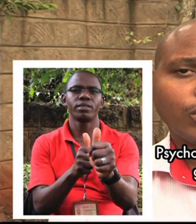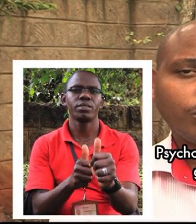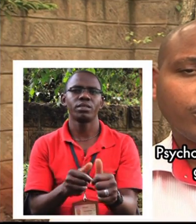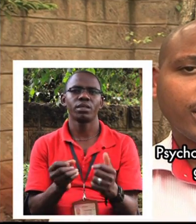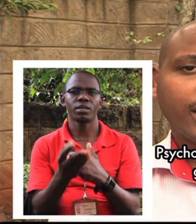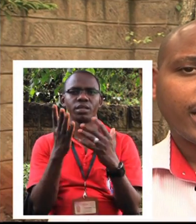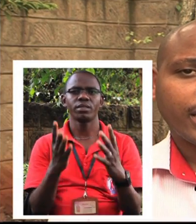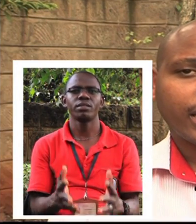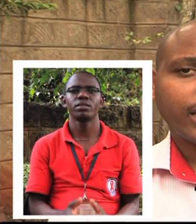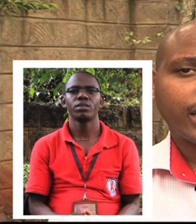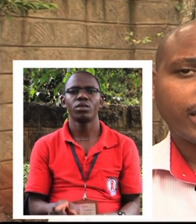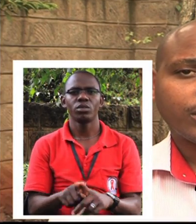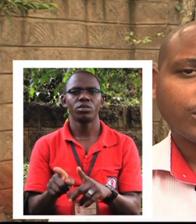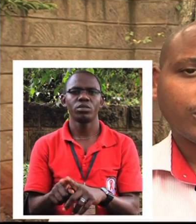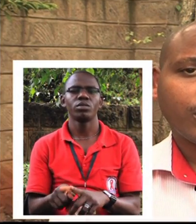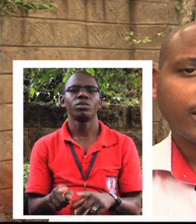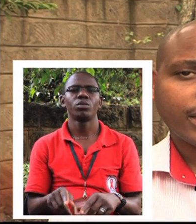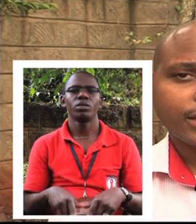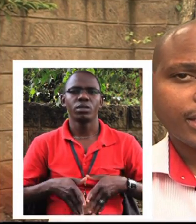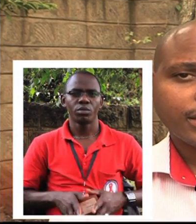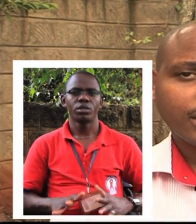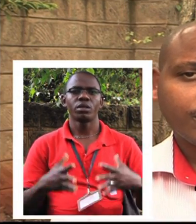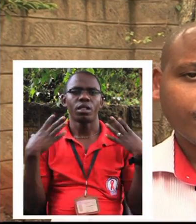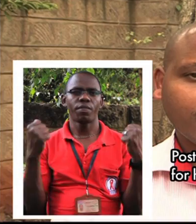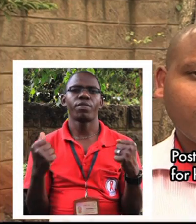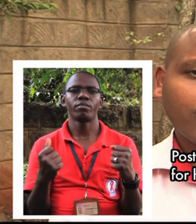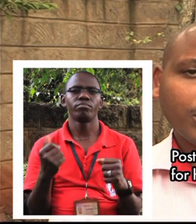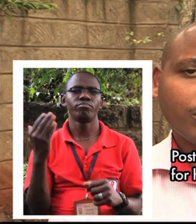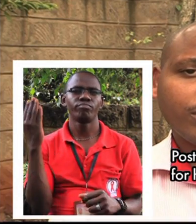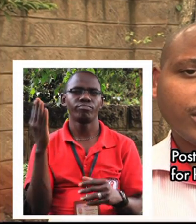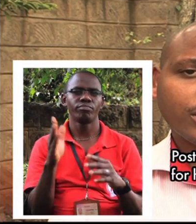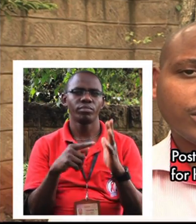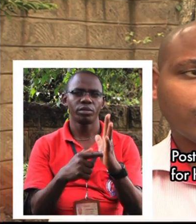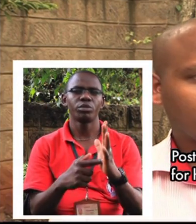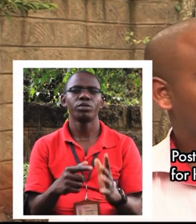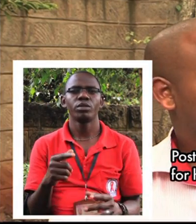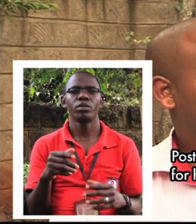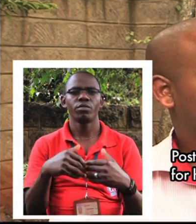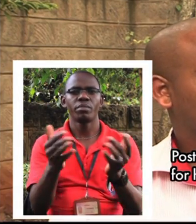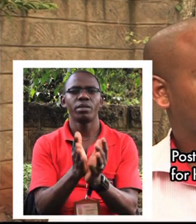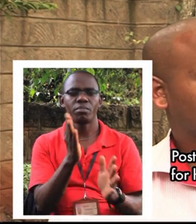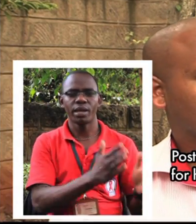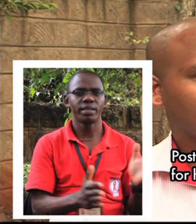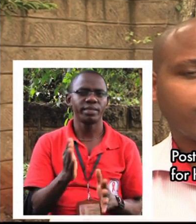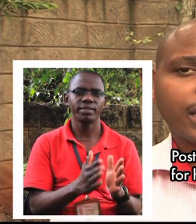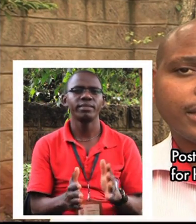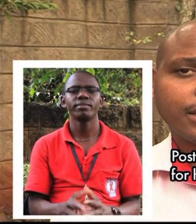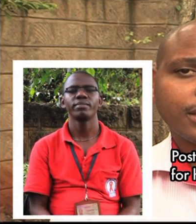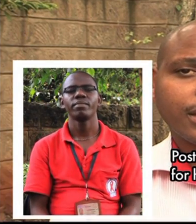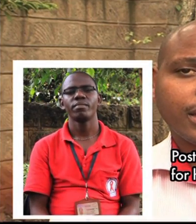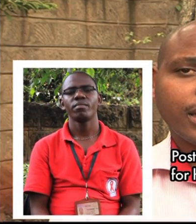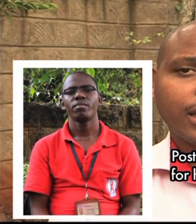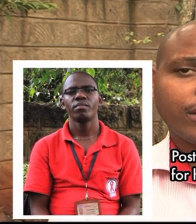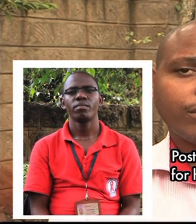support group, and also adherence counseling. We provide also post-exposure